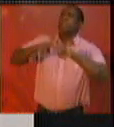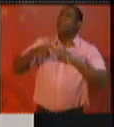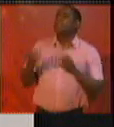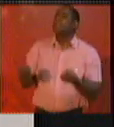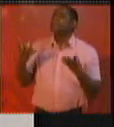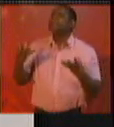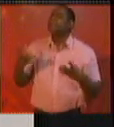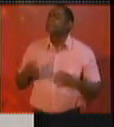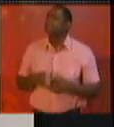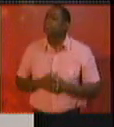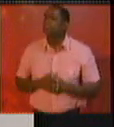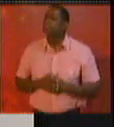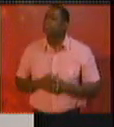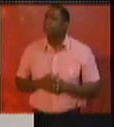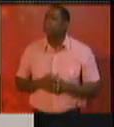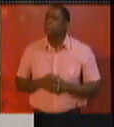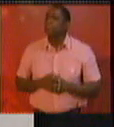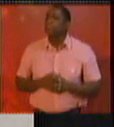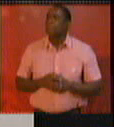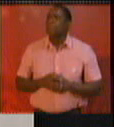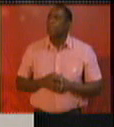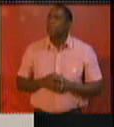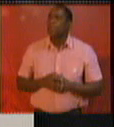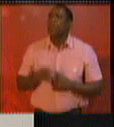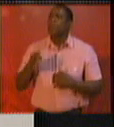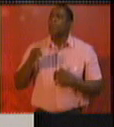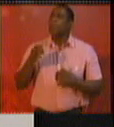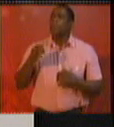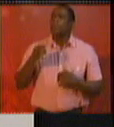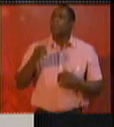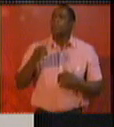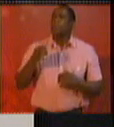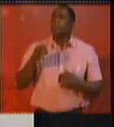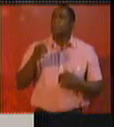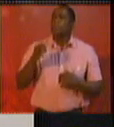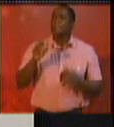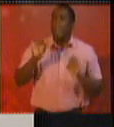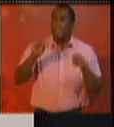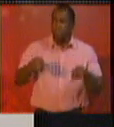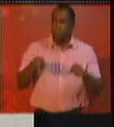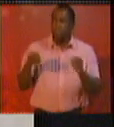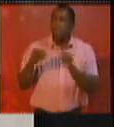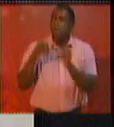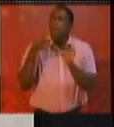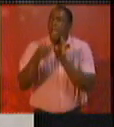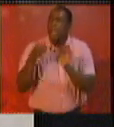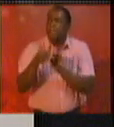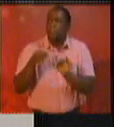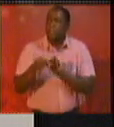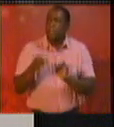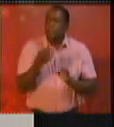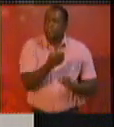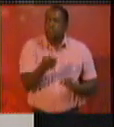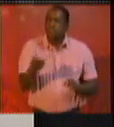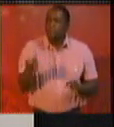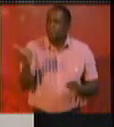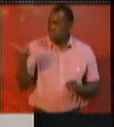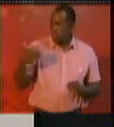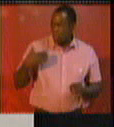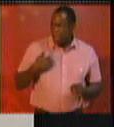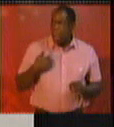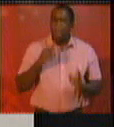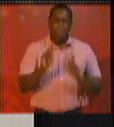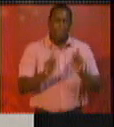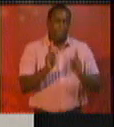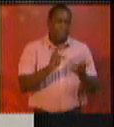That was my one question, because I was going to ask, can you expand on the resources that are available to persons who are experiencing substance